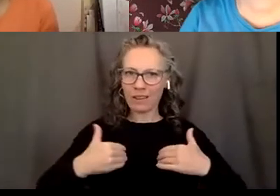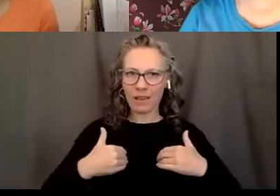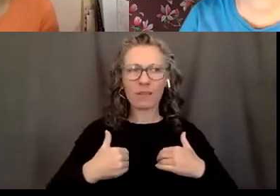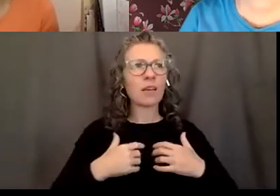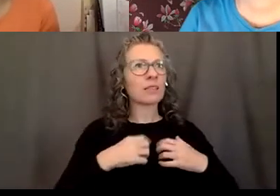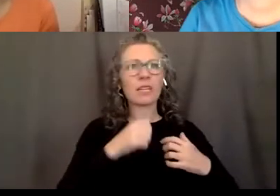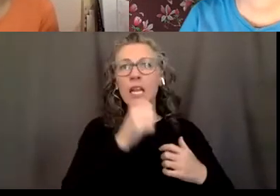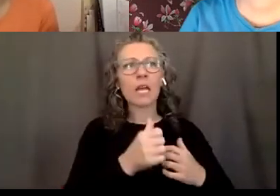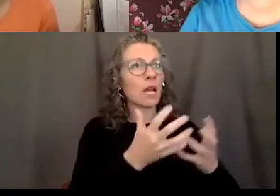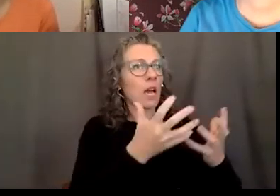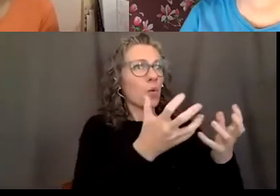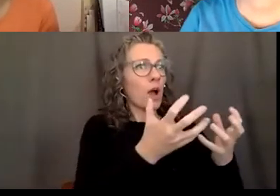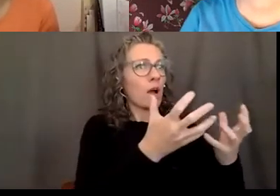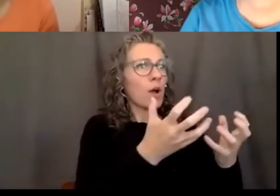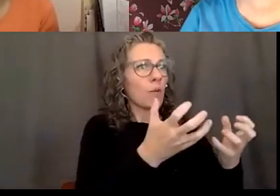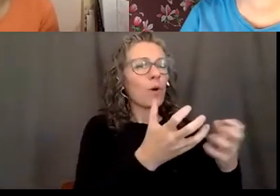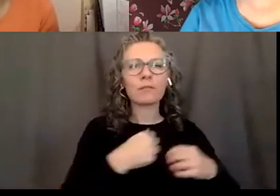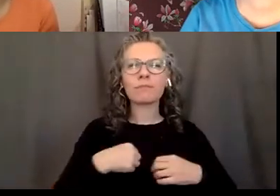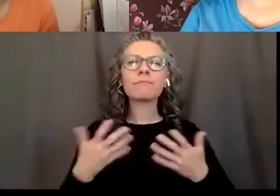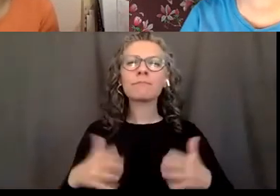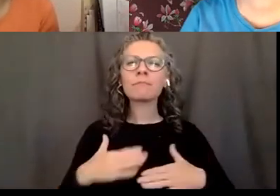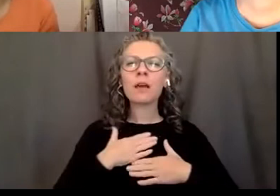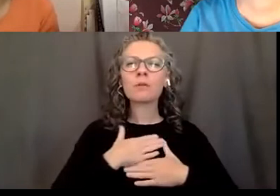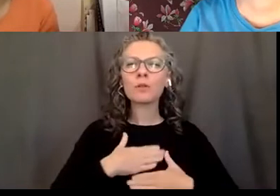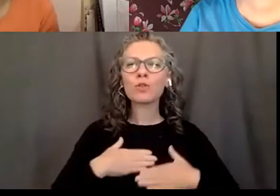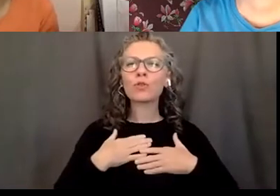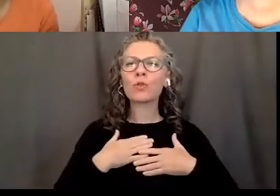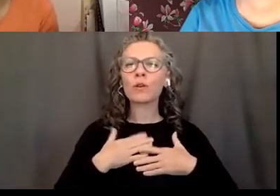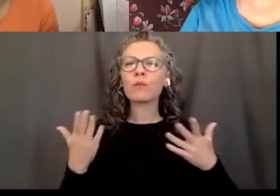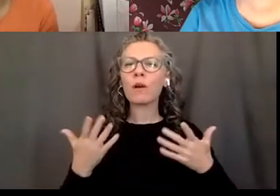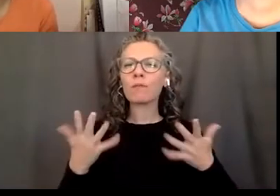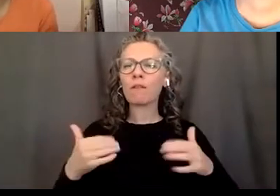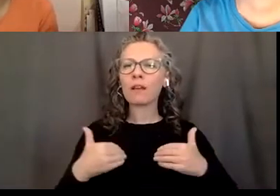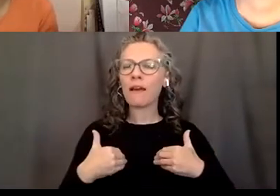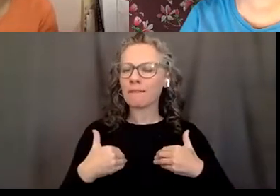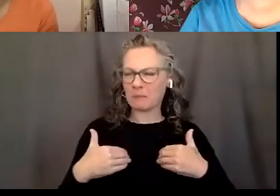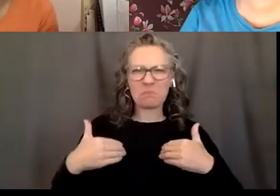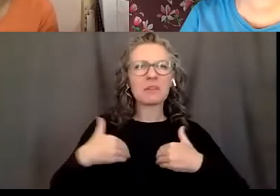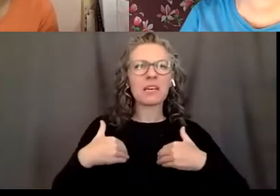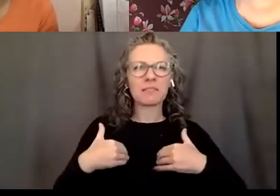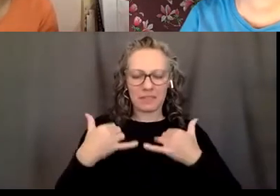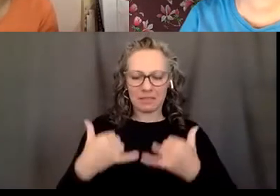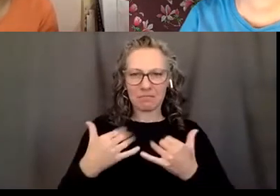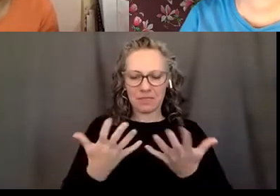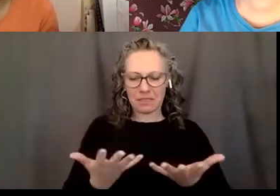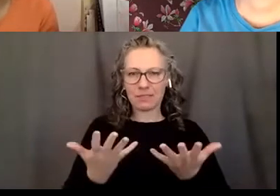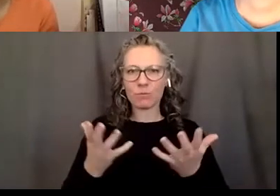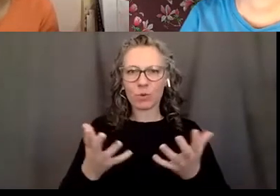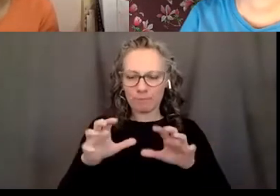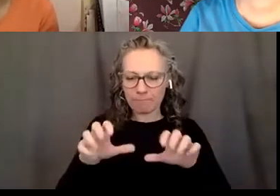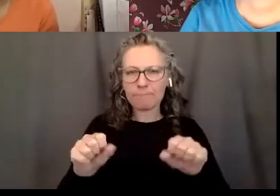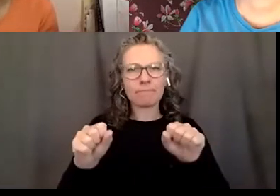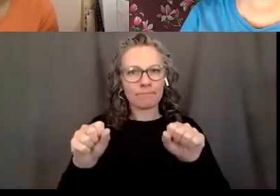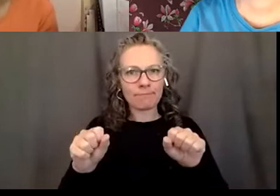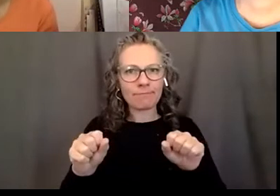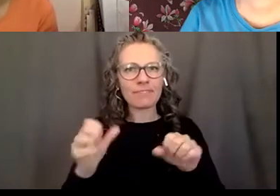this. I am enjoying what I already have. And then it makes it more present and more attainable.